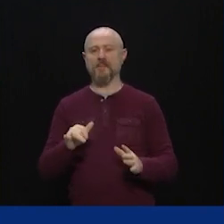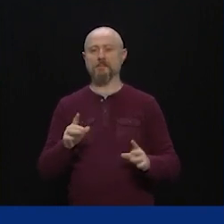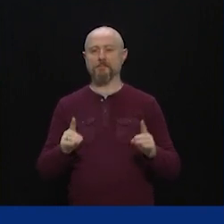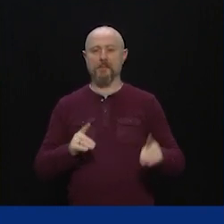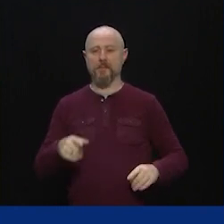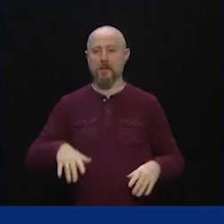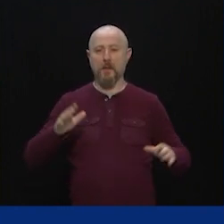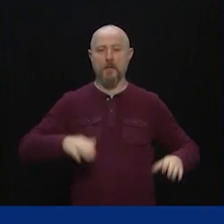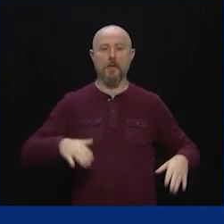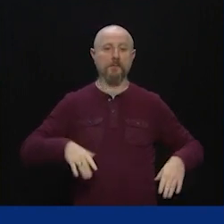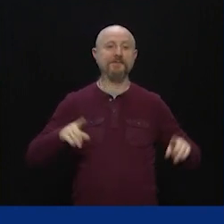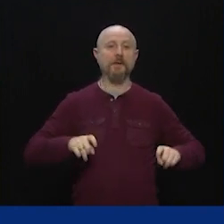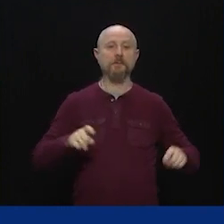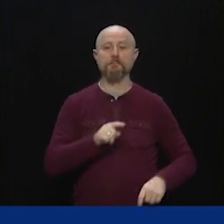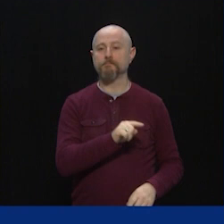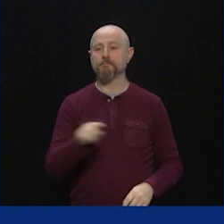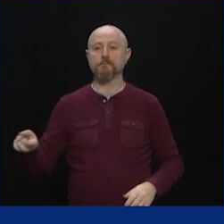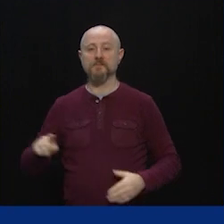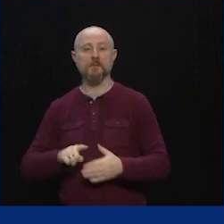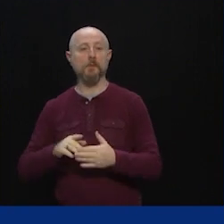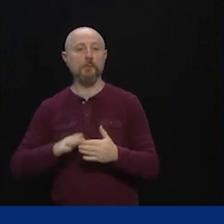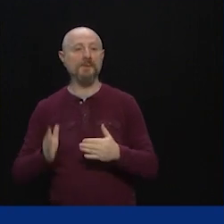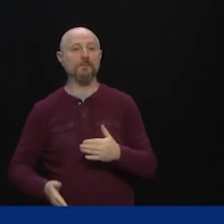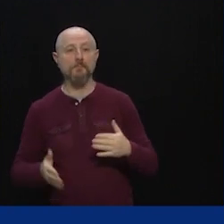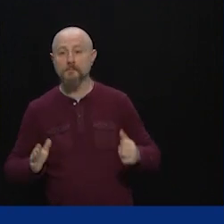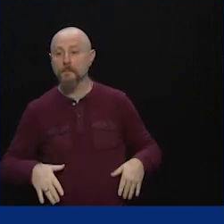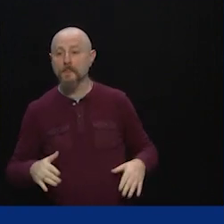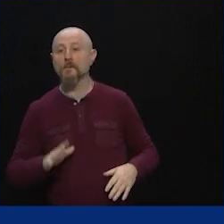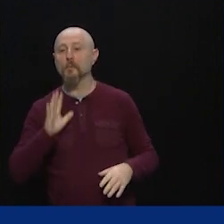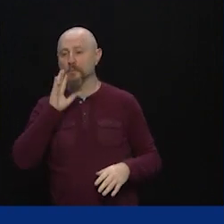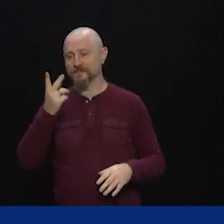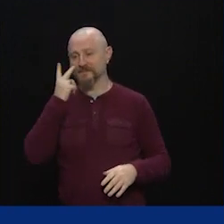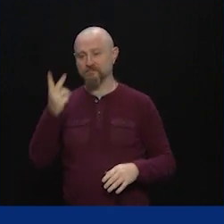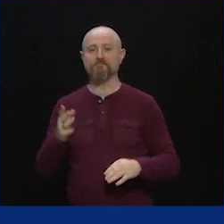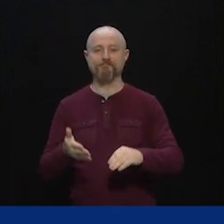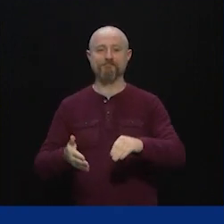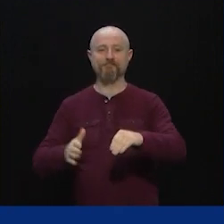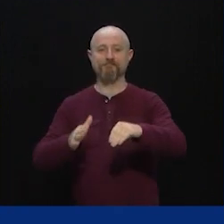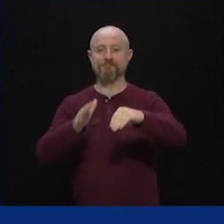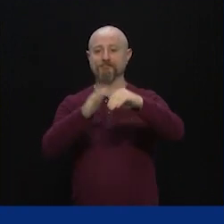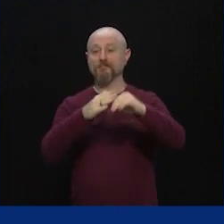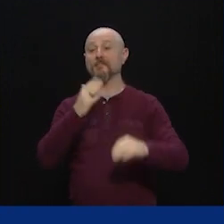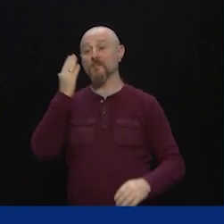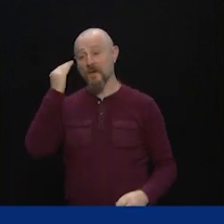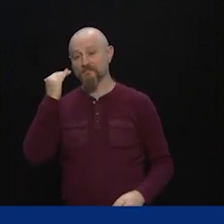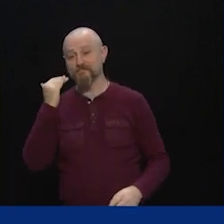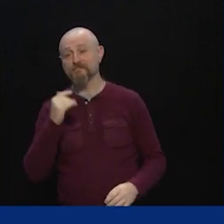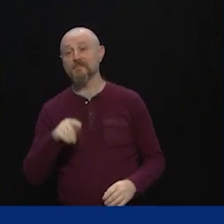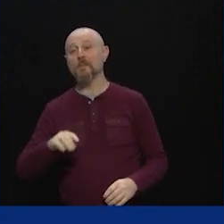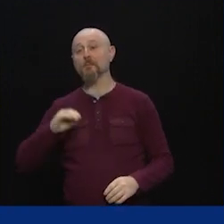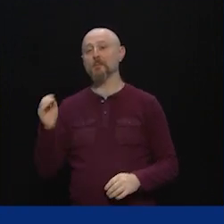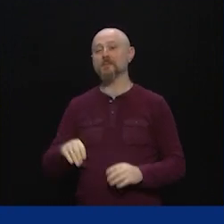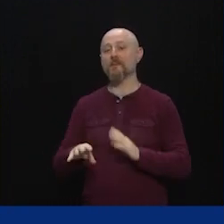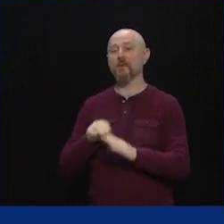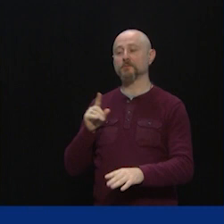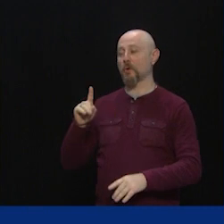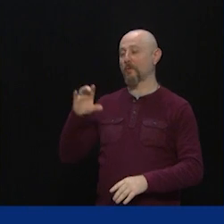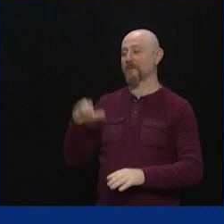you see there is going to continue going up. And it's the cases per 100,000 we look at. These numbers are